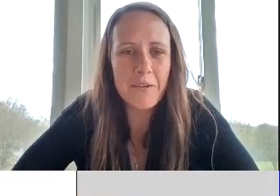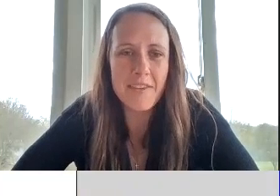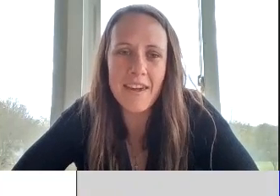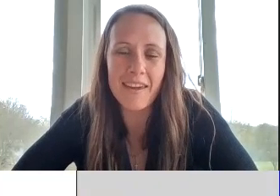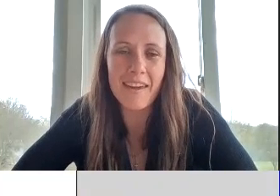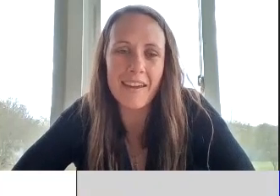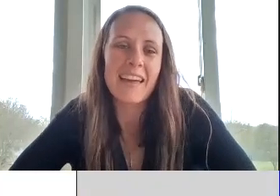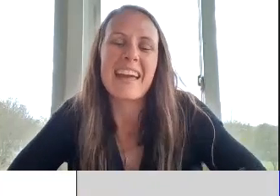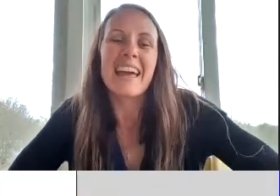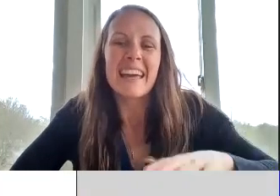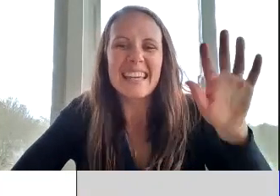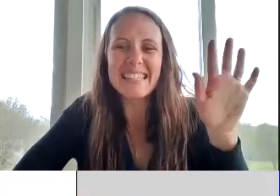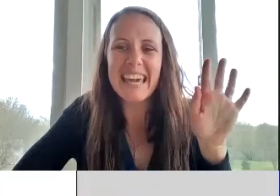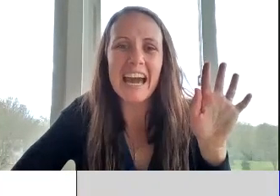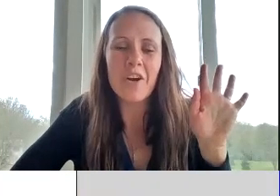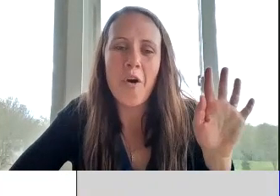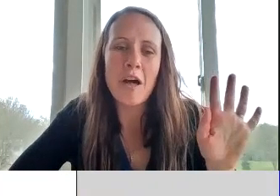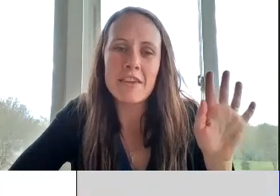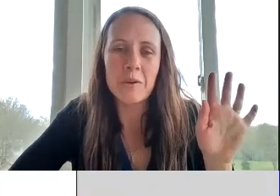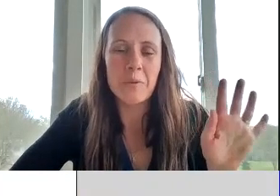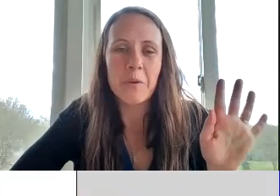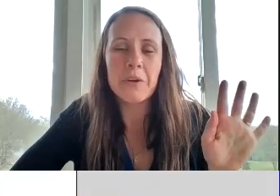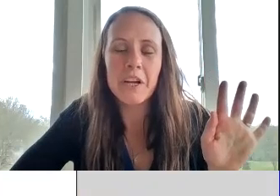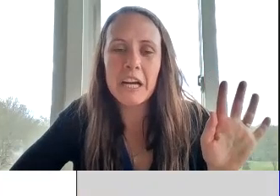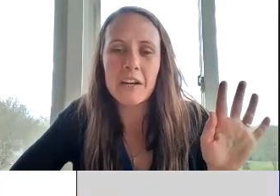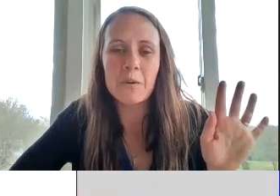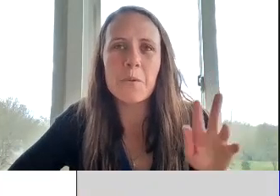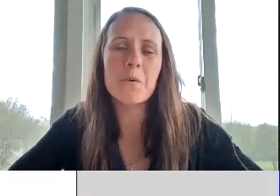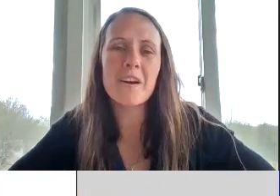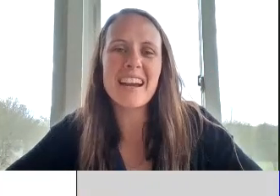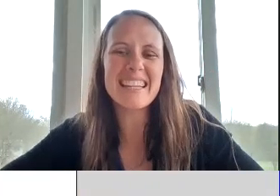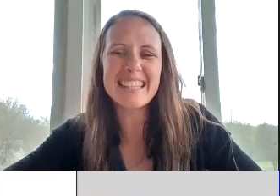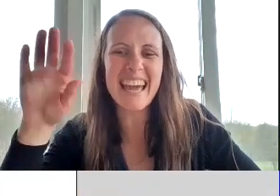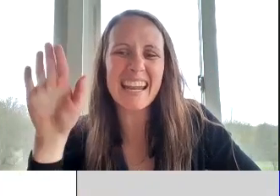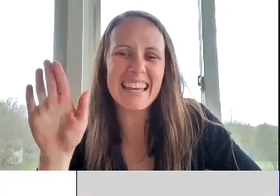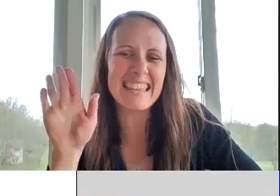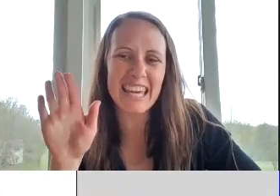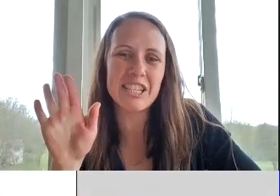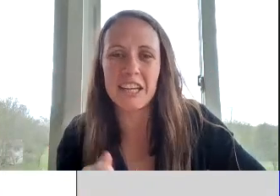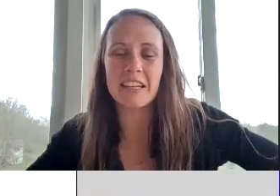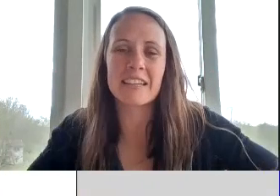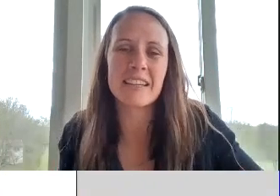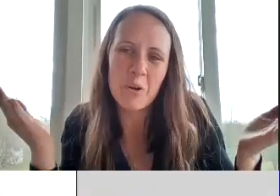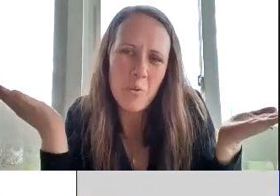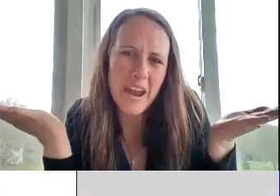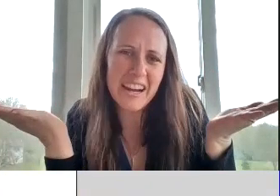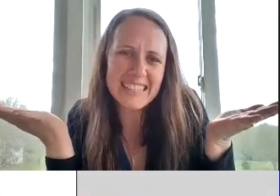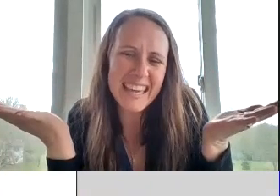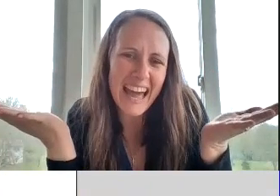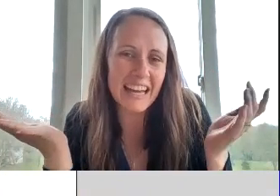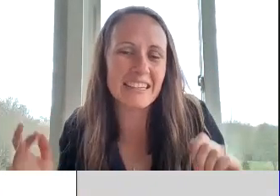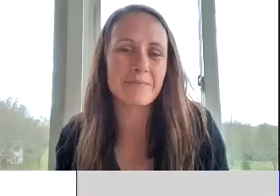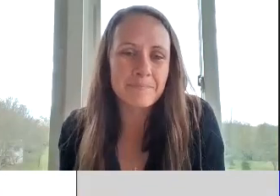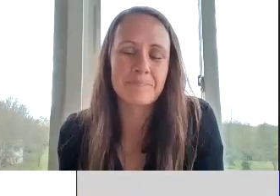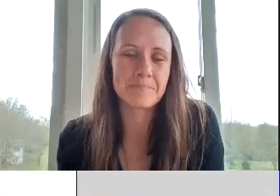What do you think? Is the cat on the computer or is the cat in the kitchen? Where is